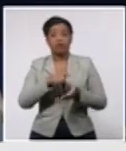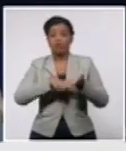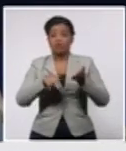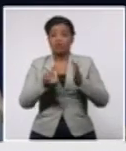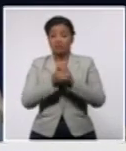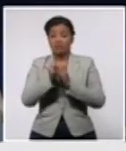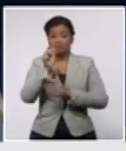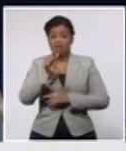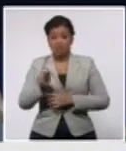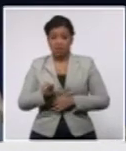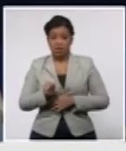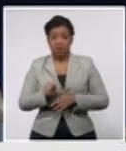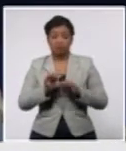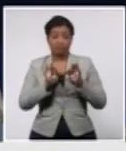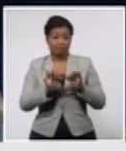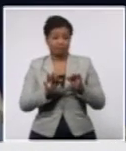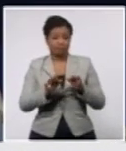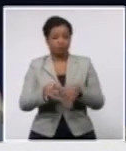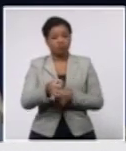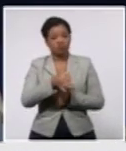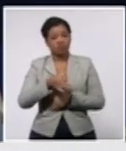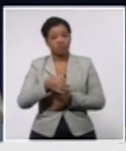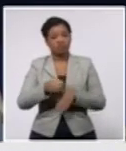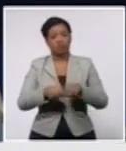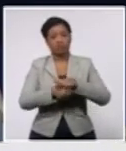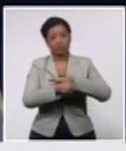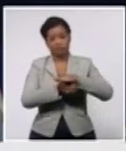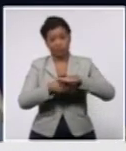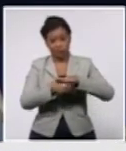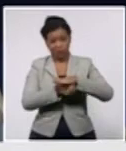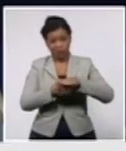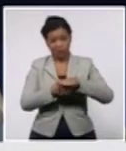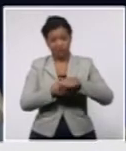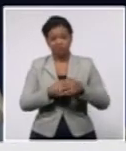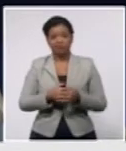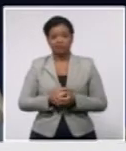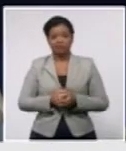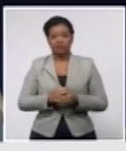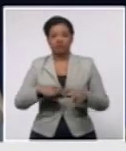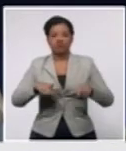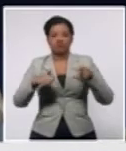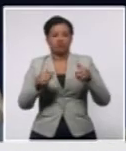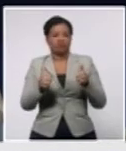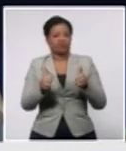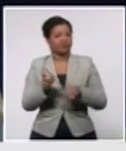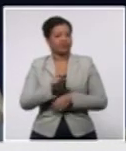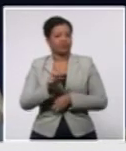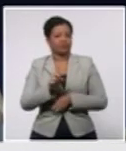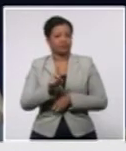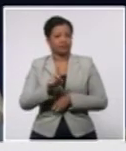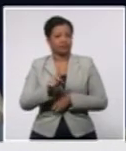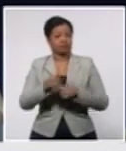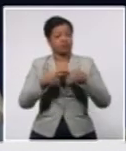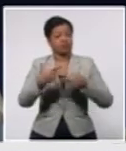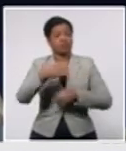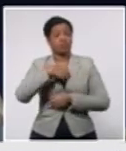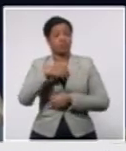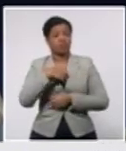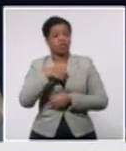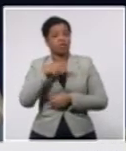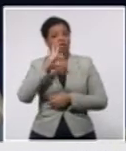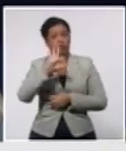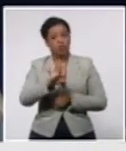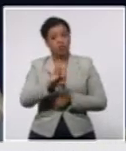other indicator, which measures the number of new infections caused by one individual, it is met